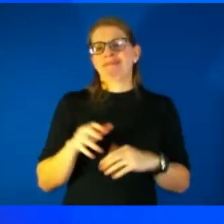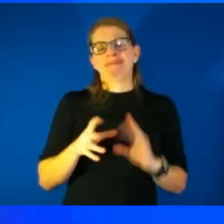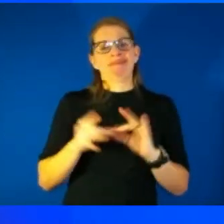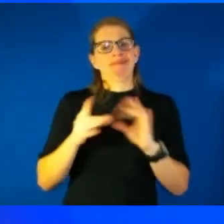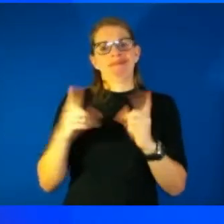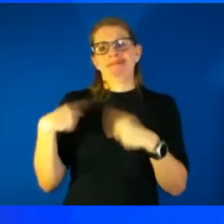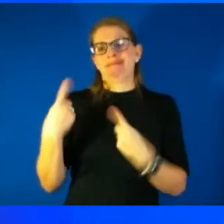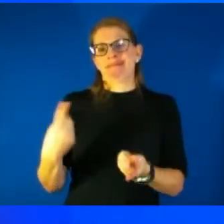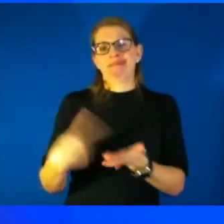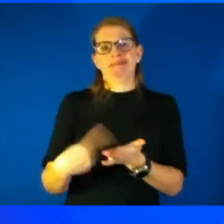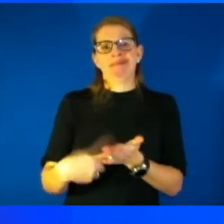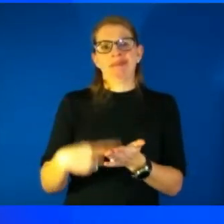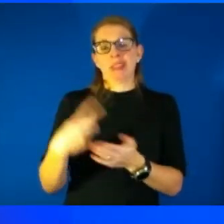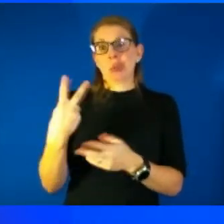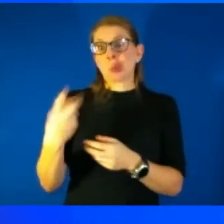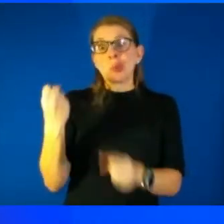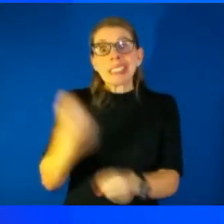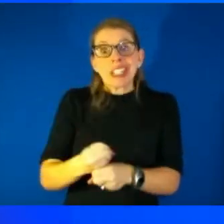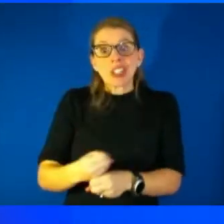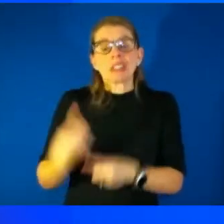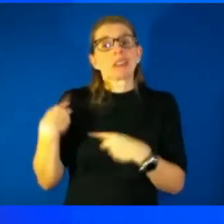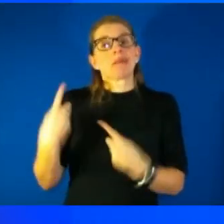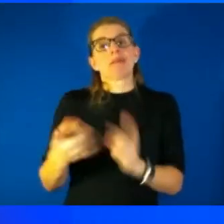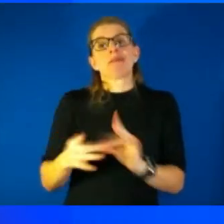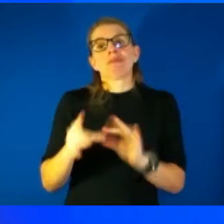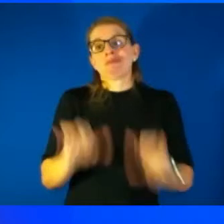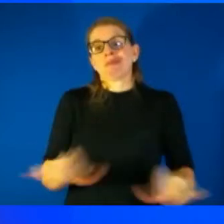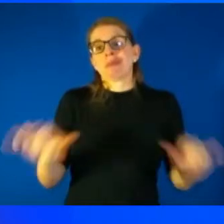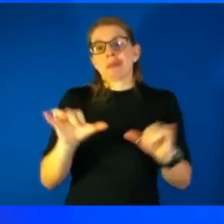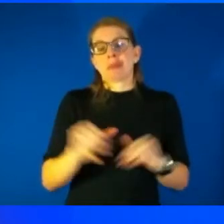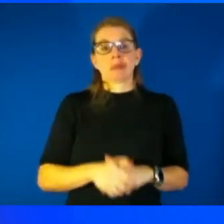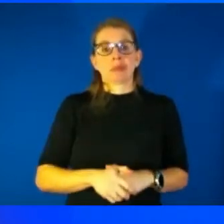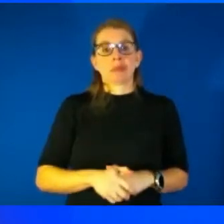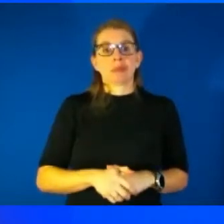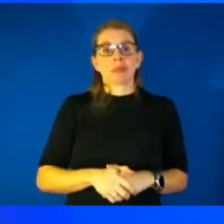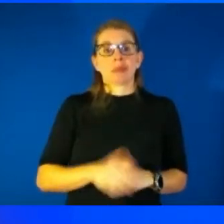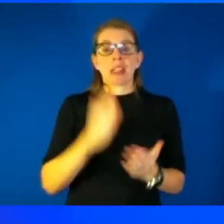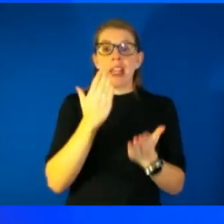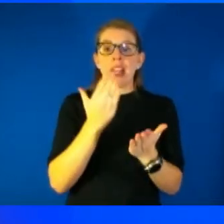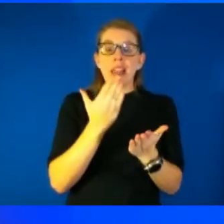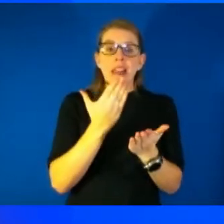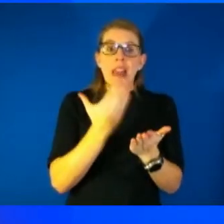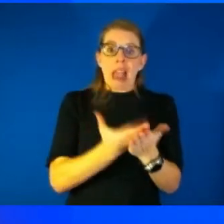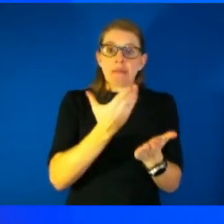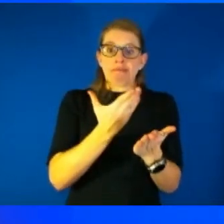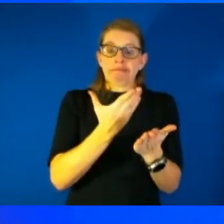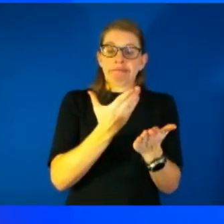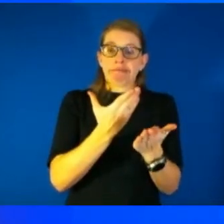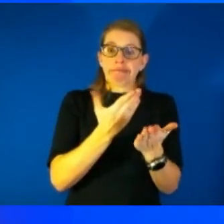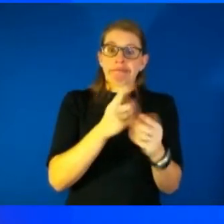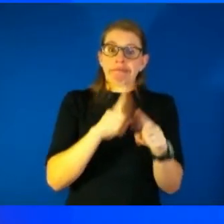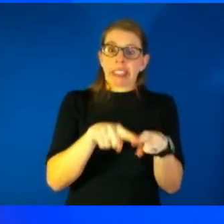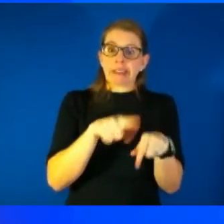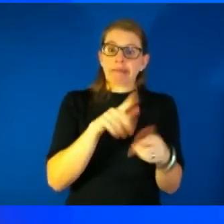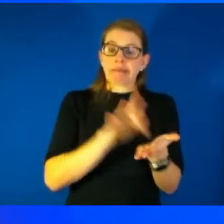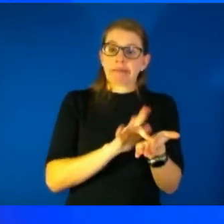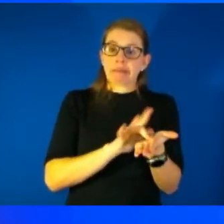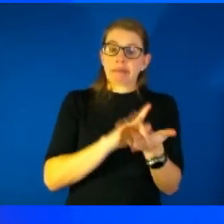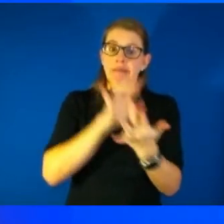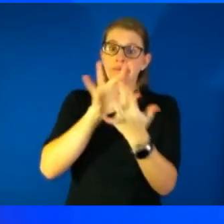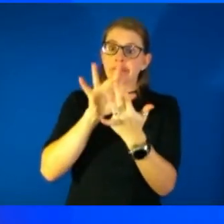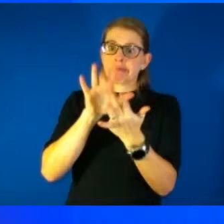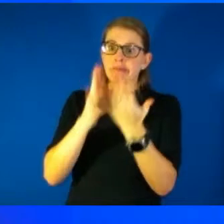saying for the last 2 years. I mean, listen to evidence-based medicine. Reach out to individuals such as your primary care physician and